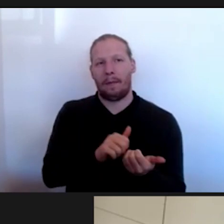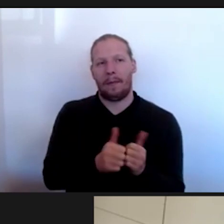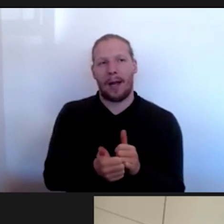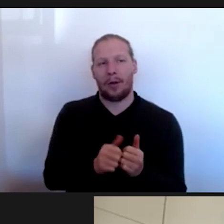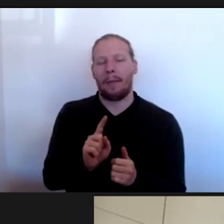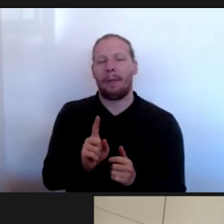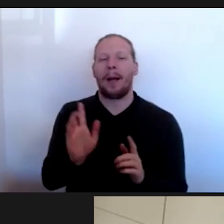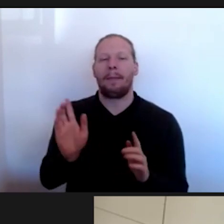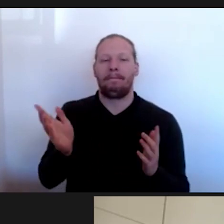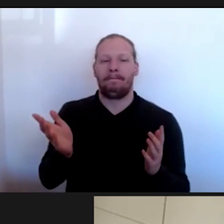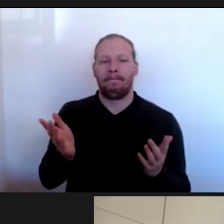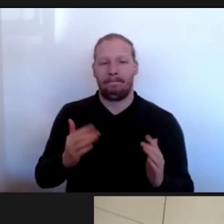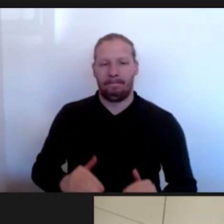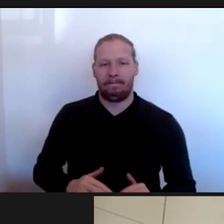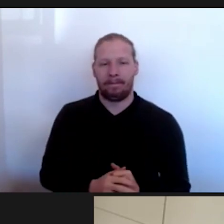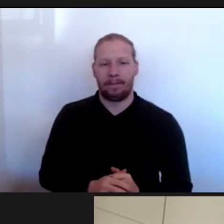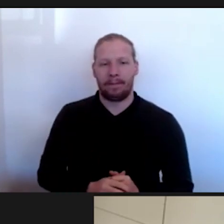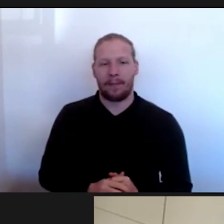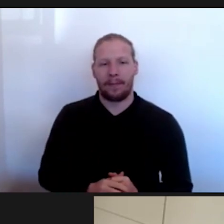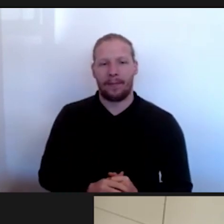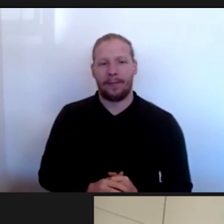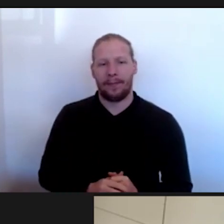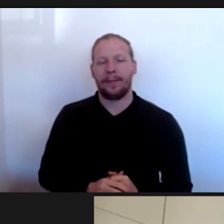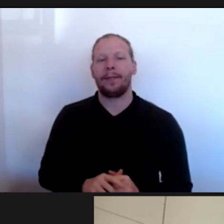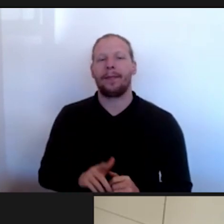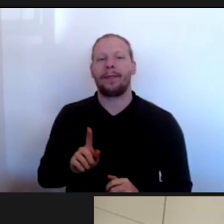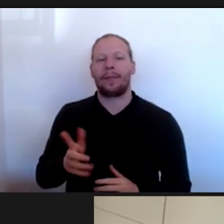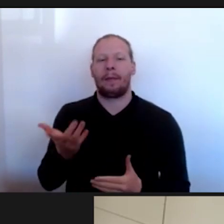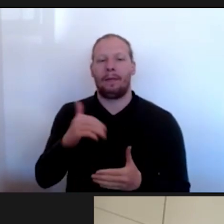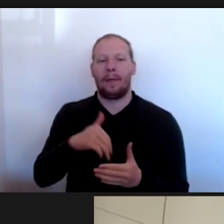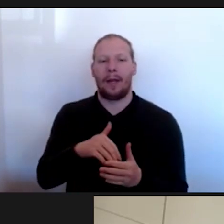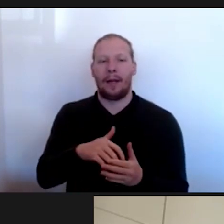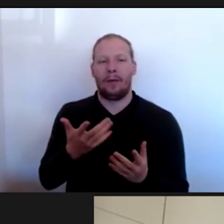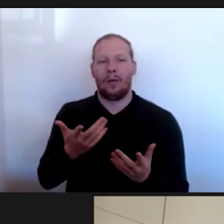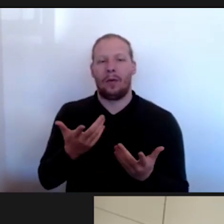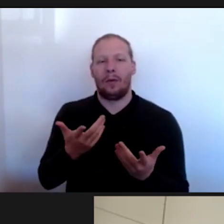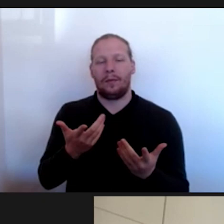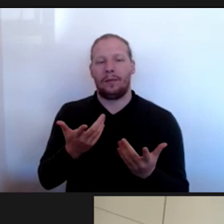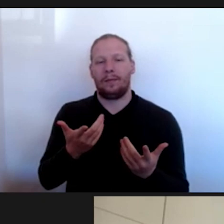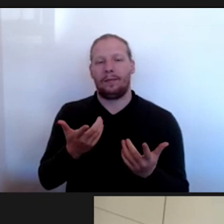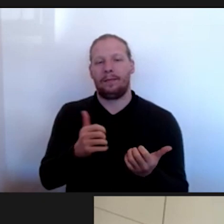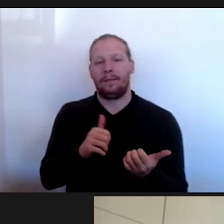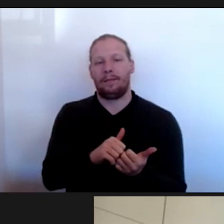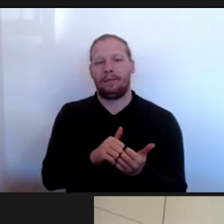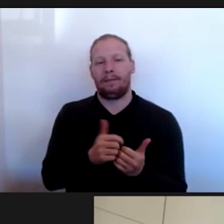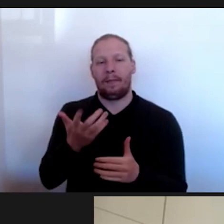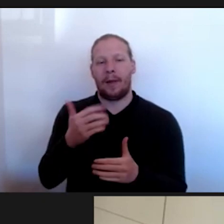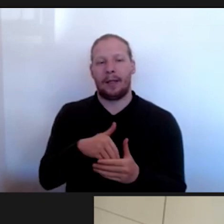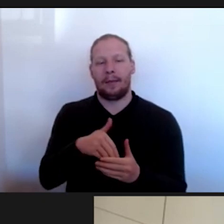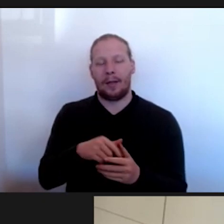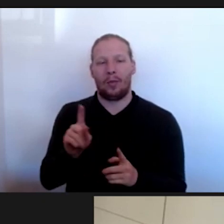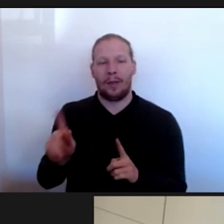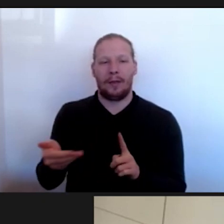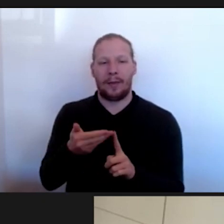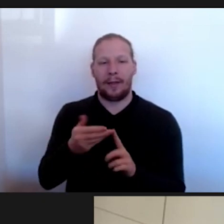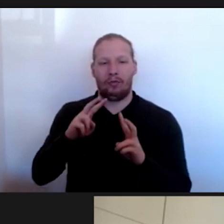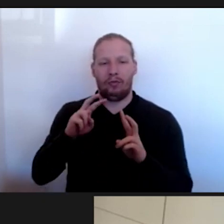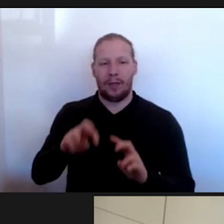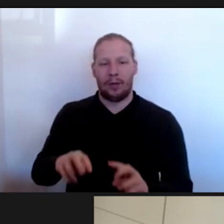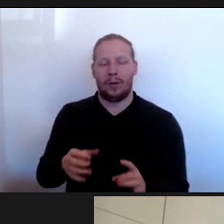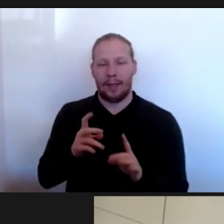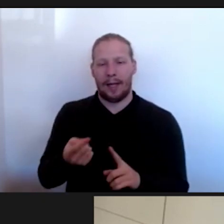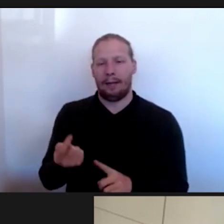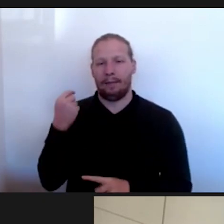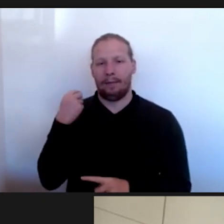is with, I probably don't want to name the research, but it's with a particular research that's been done. It started in 2013, I